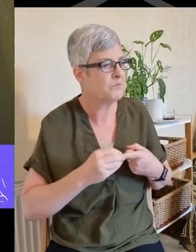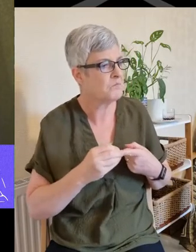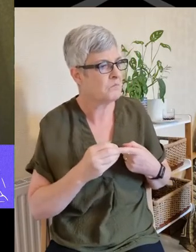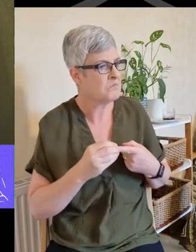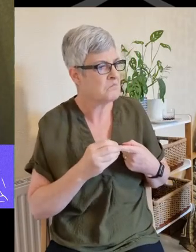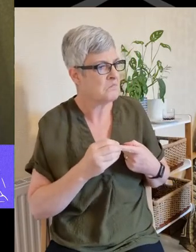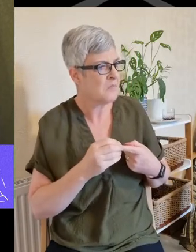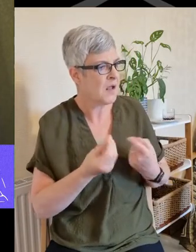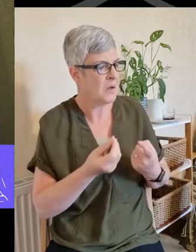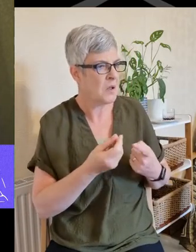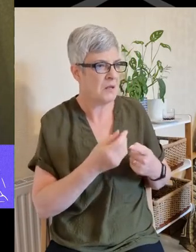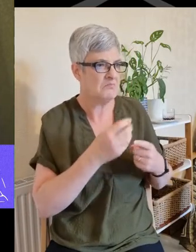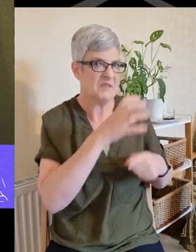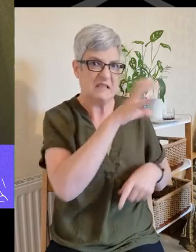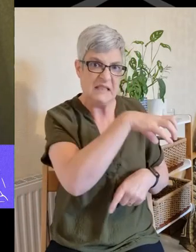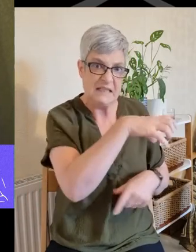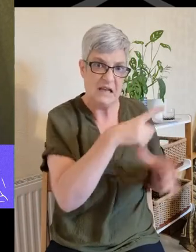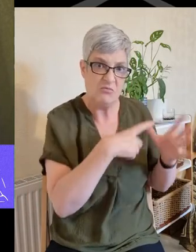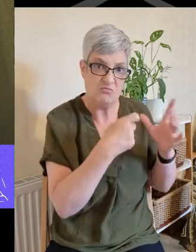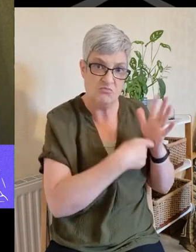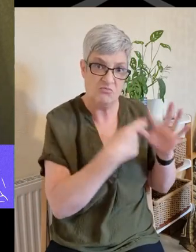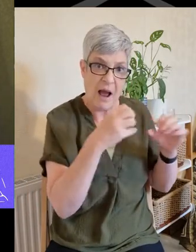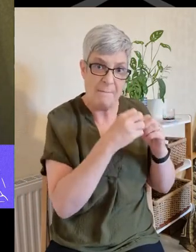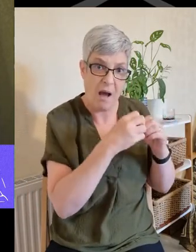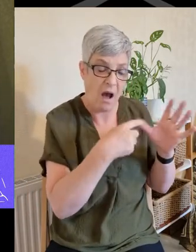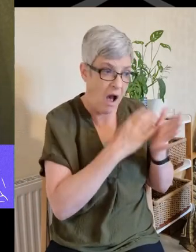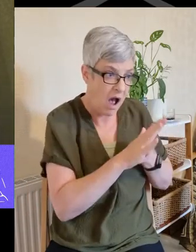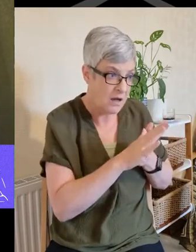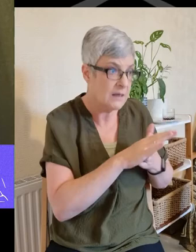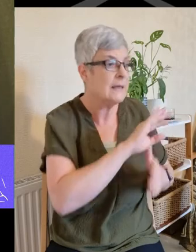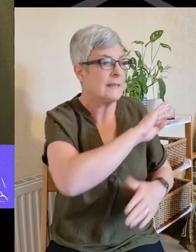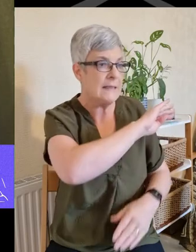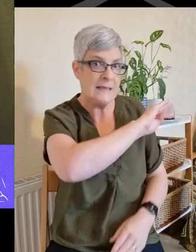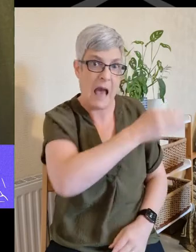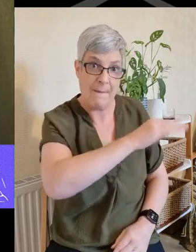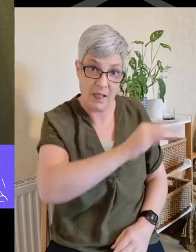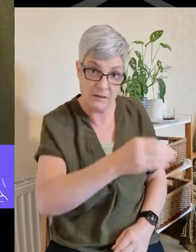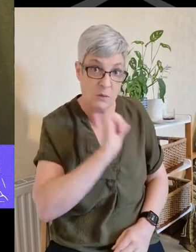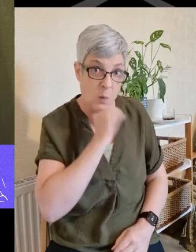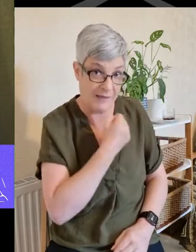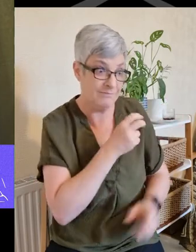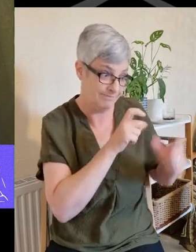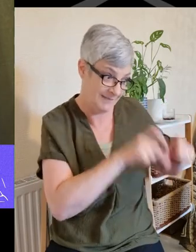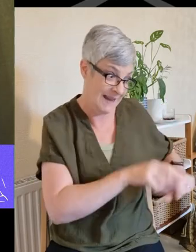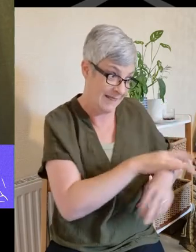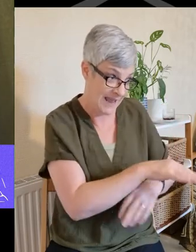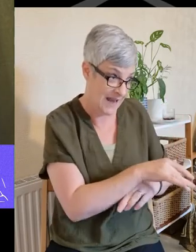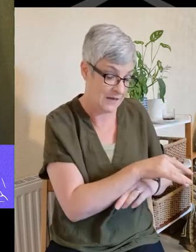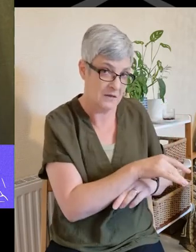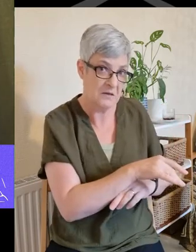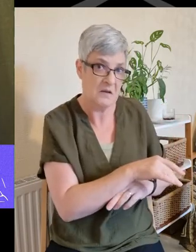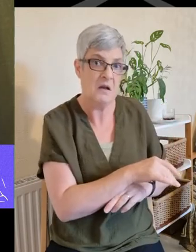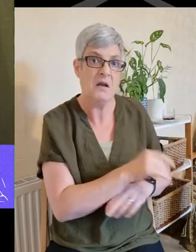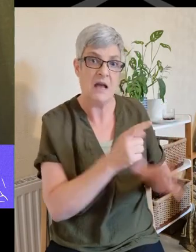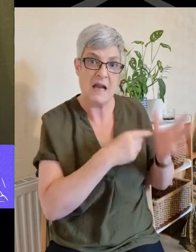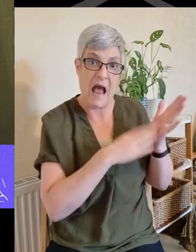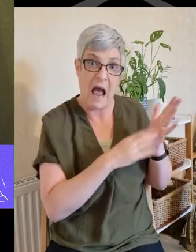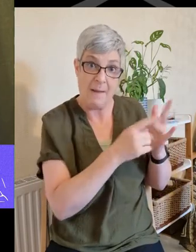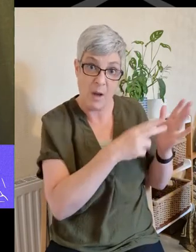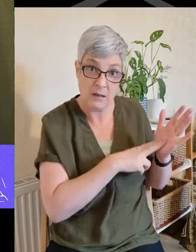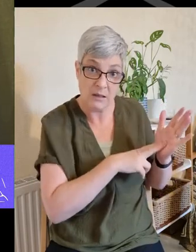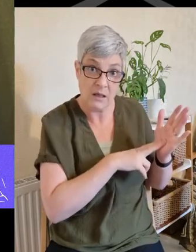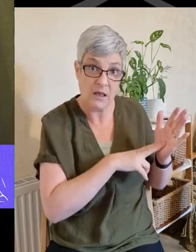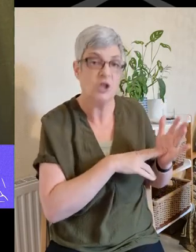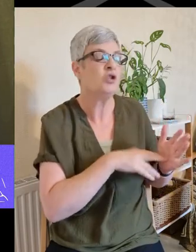I will turn the city of Rabbah into a place to keep camels, and the whole country of Ammon into a place to keep